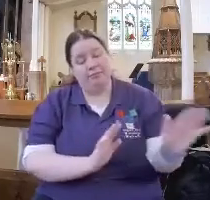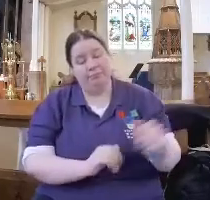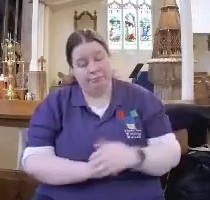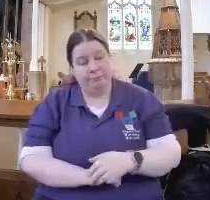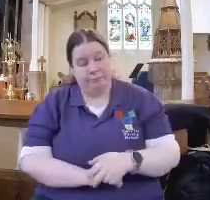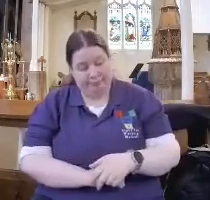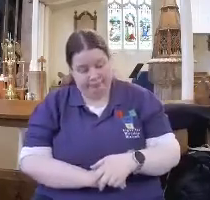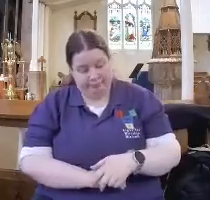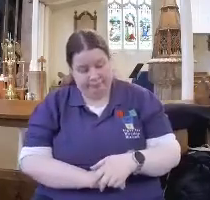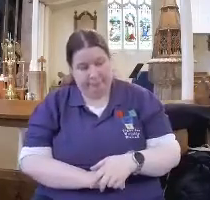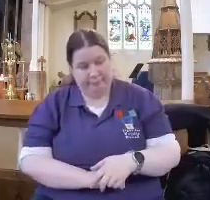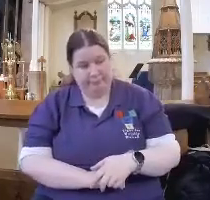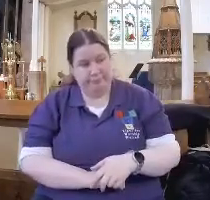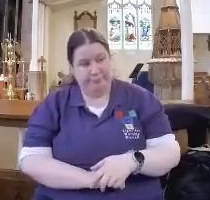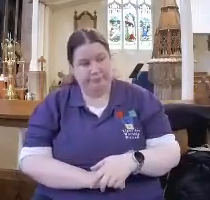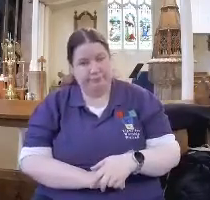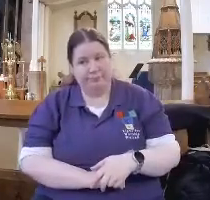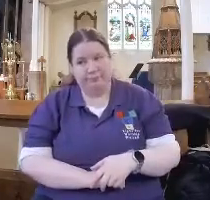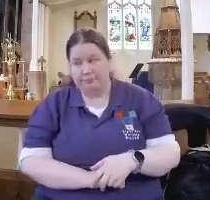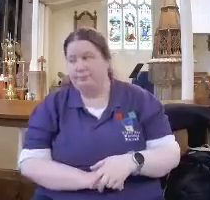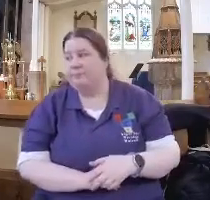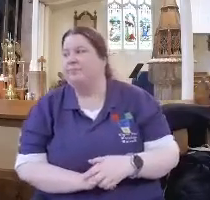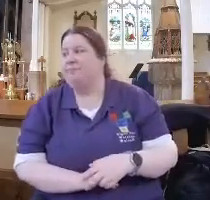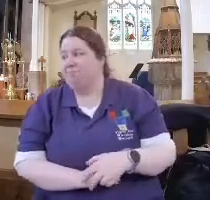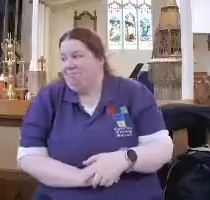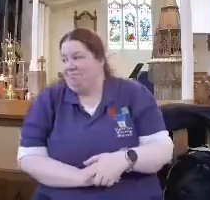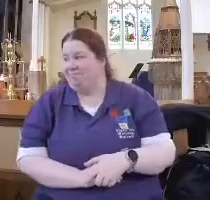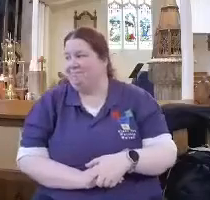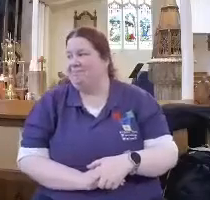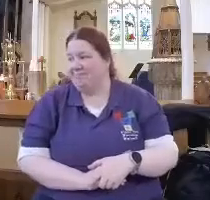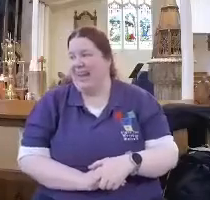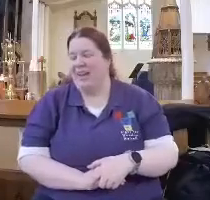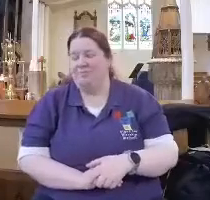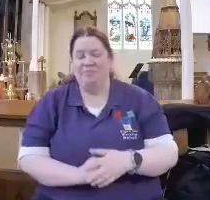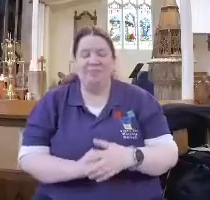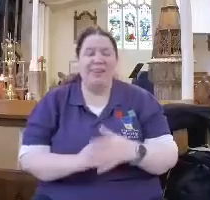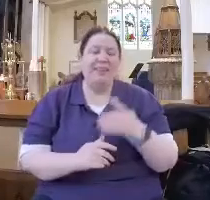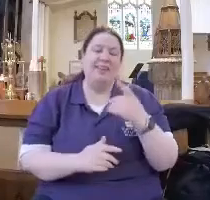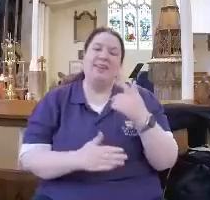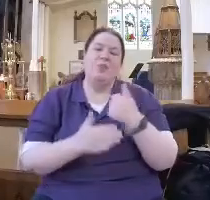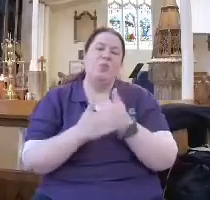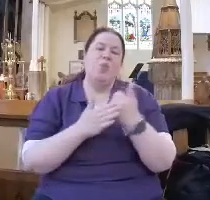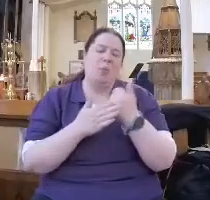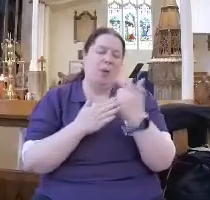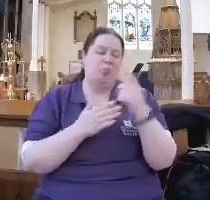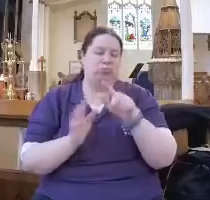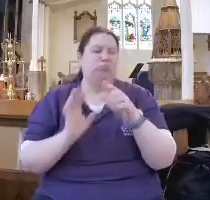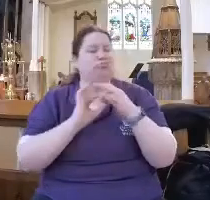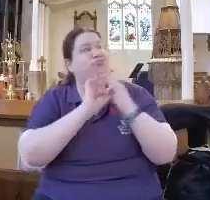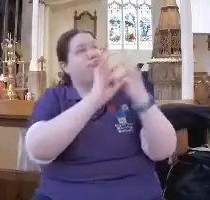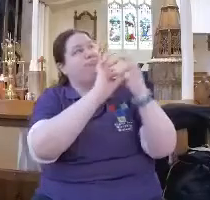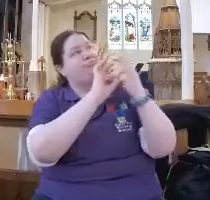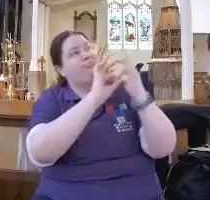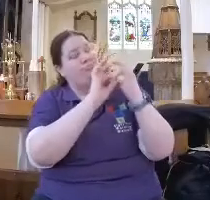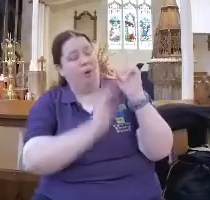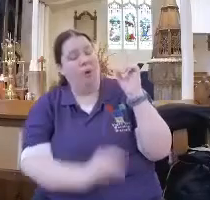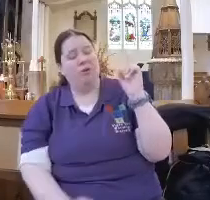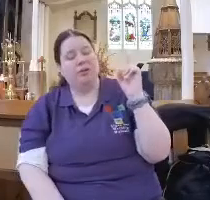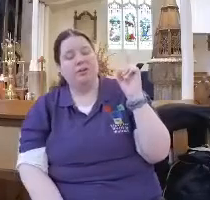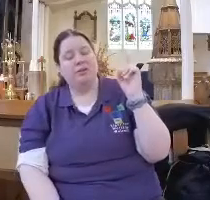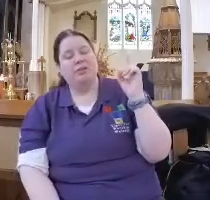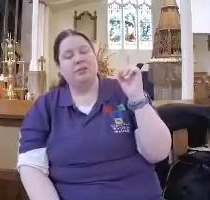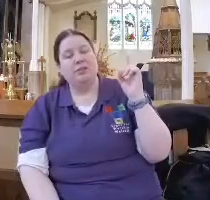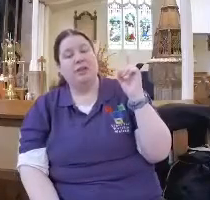picture. It's all about your relationship with God. And the rhythm can help you restore